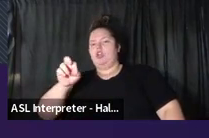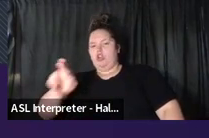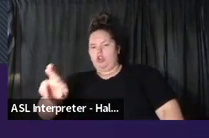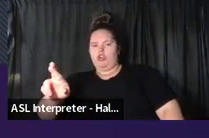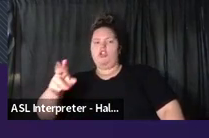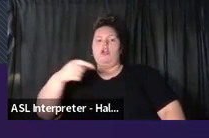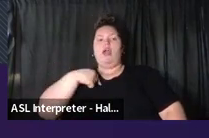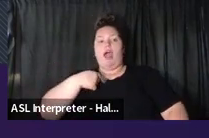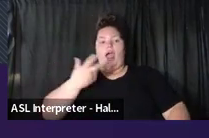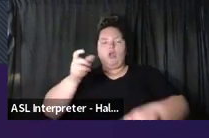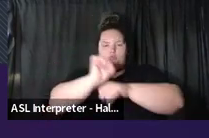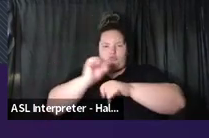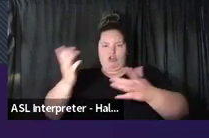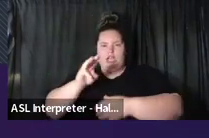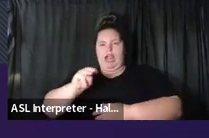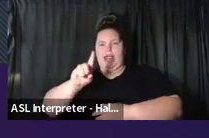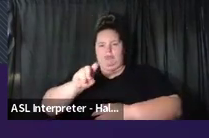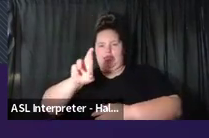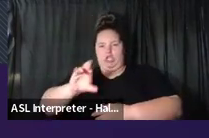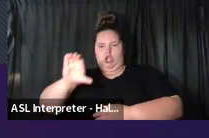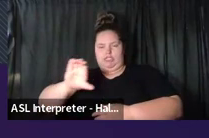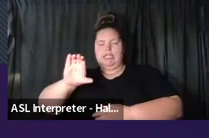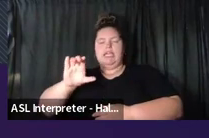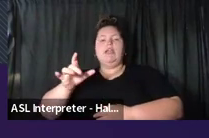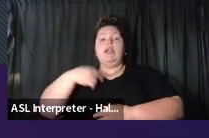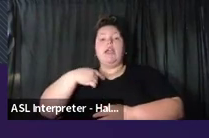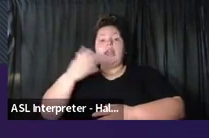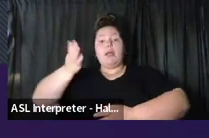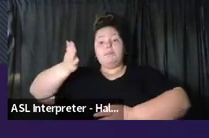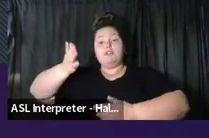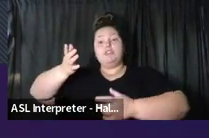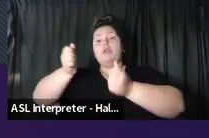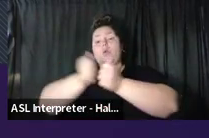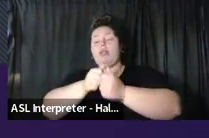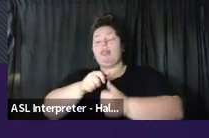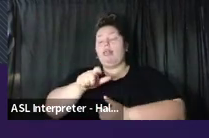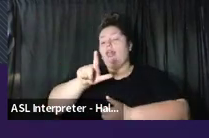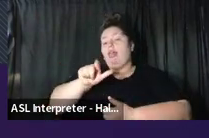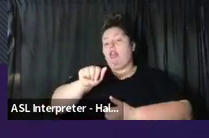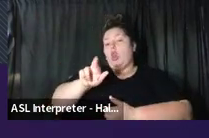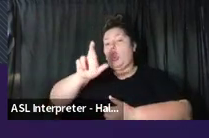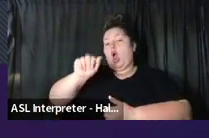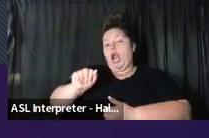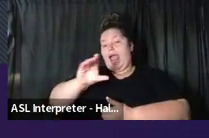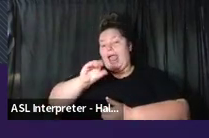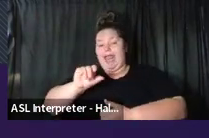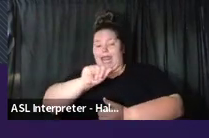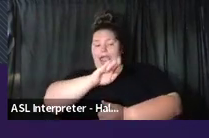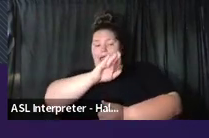Rights Coalition. And I am presenting today with Laura and Abby. Laura, you want to introduce yourself